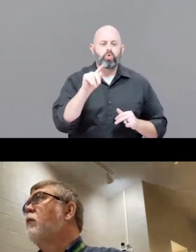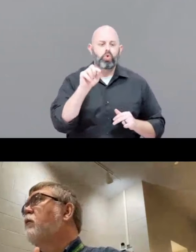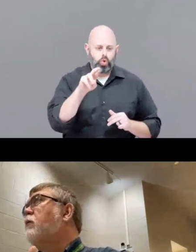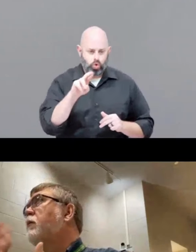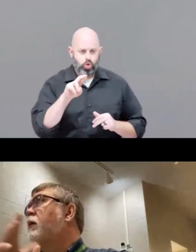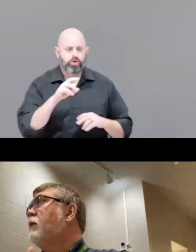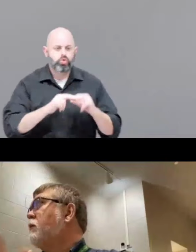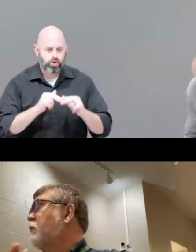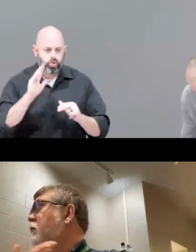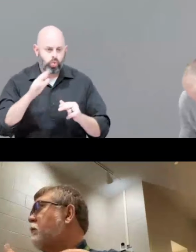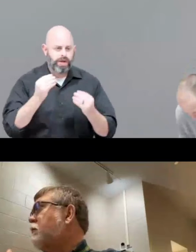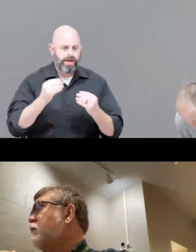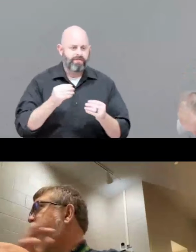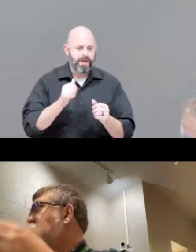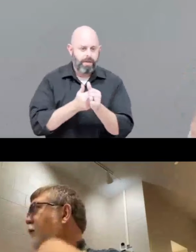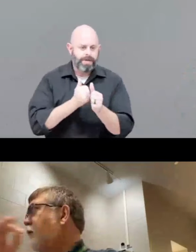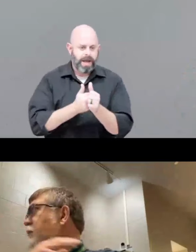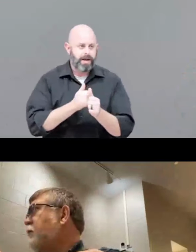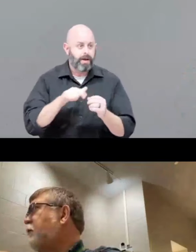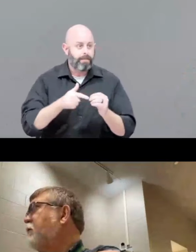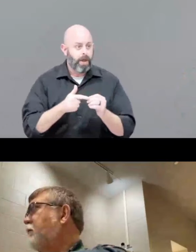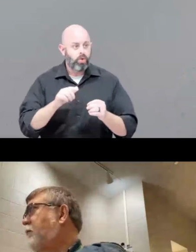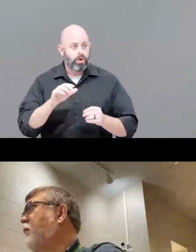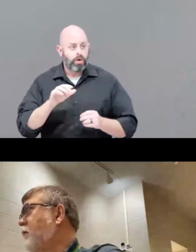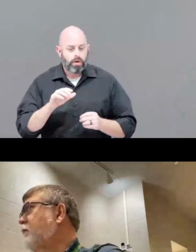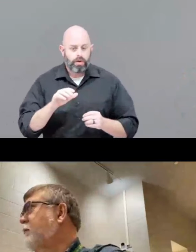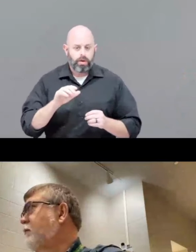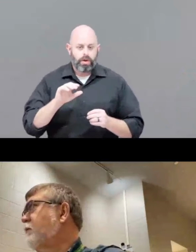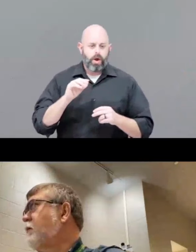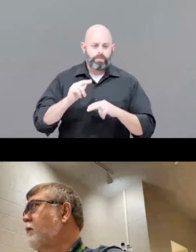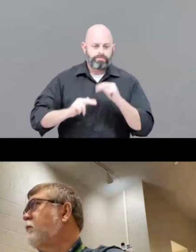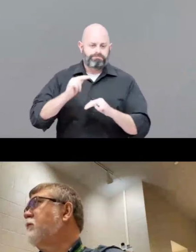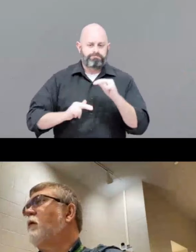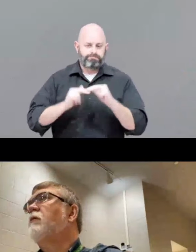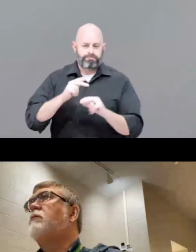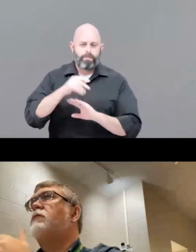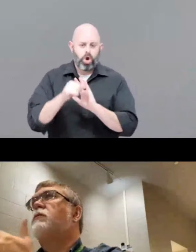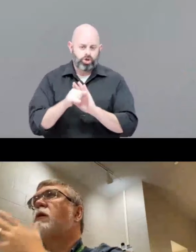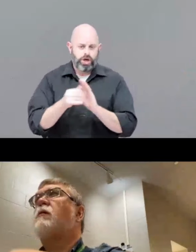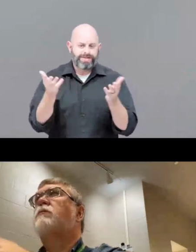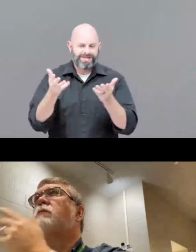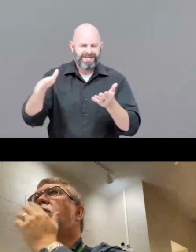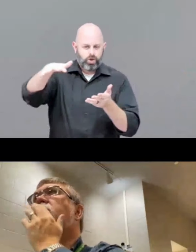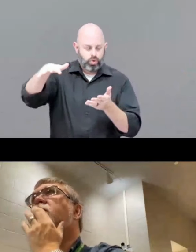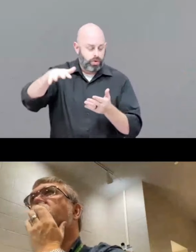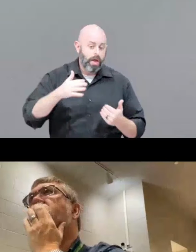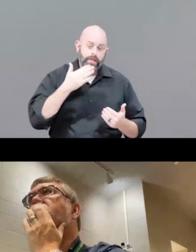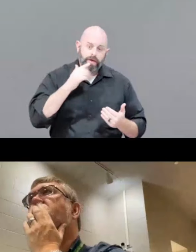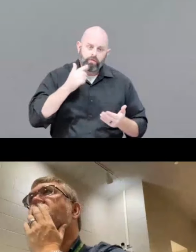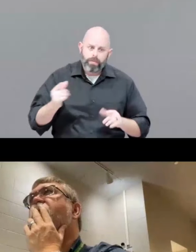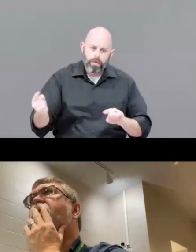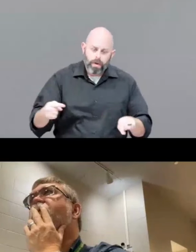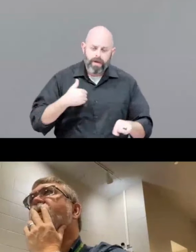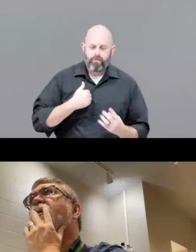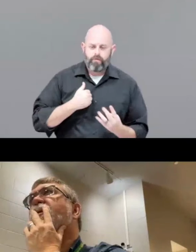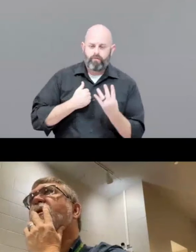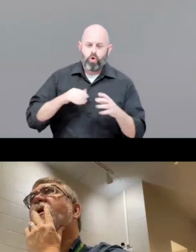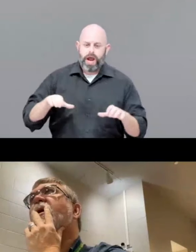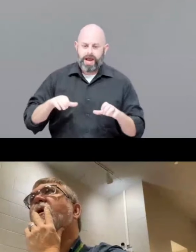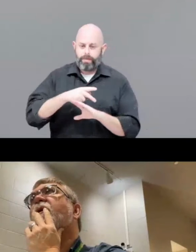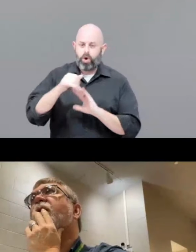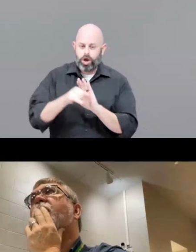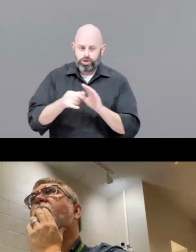So Ryan's going to give an update on our capital projects. Thank you for having me. So we have 4 active projects